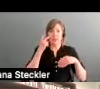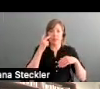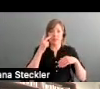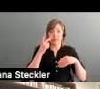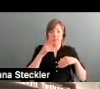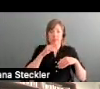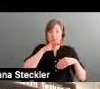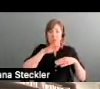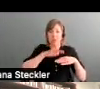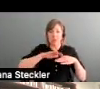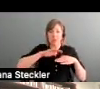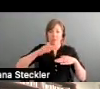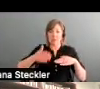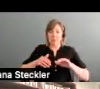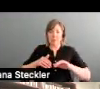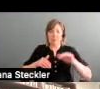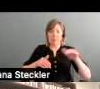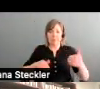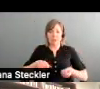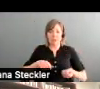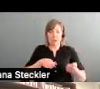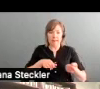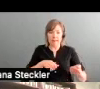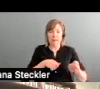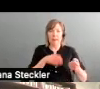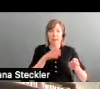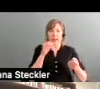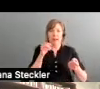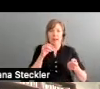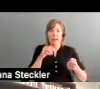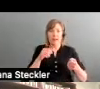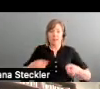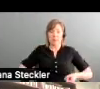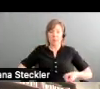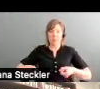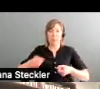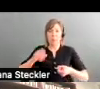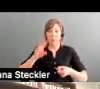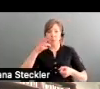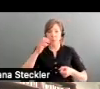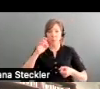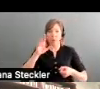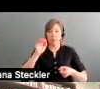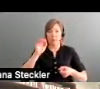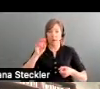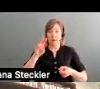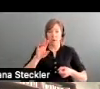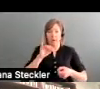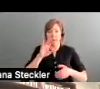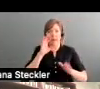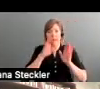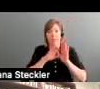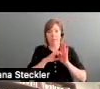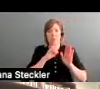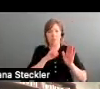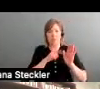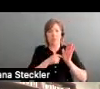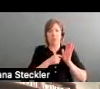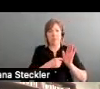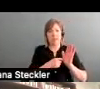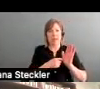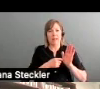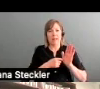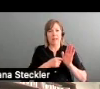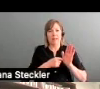of dirt, shovels, and wheelbarrows. And I think this image really reflects kind of